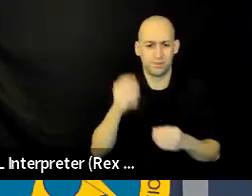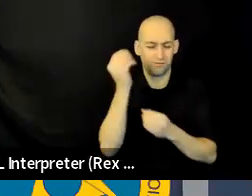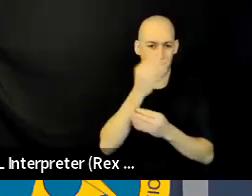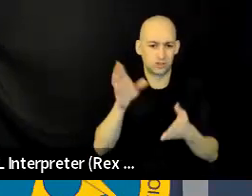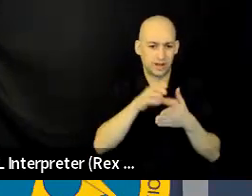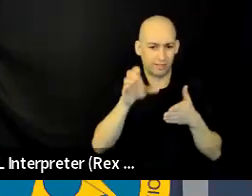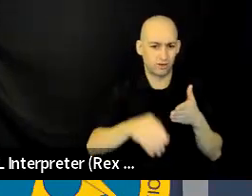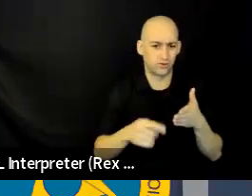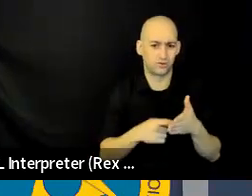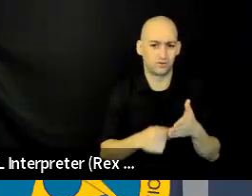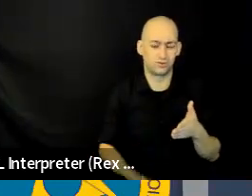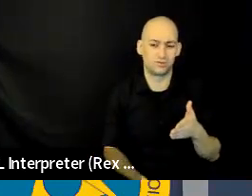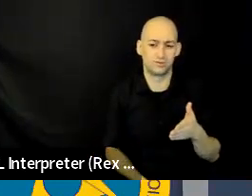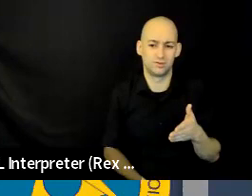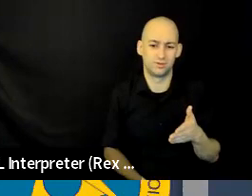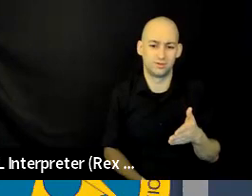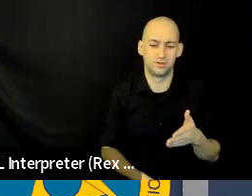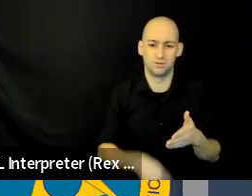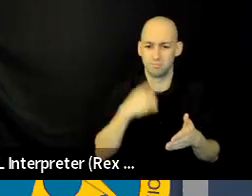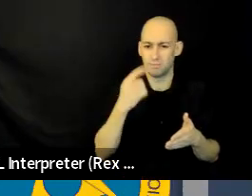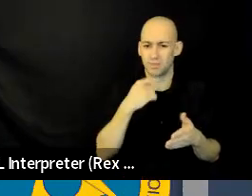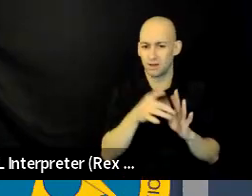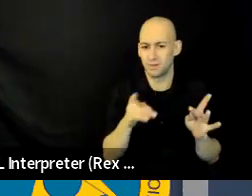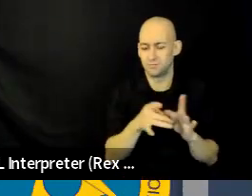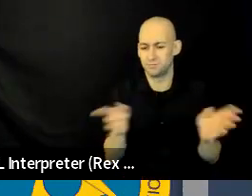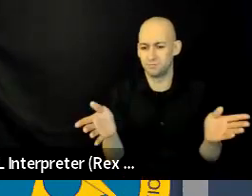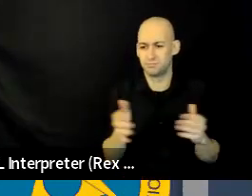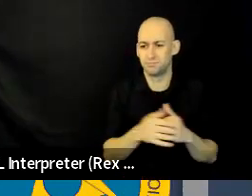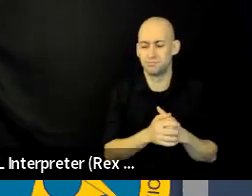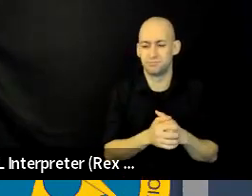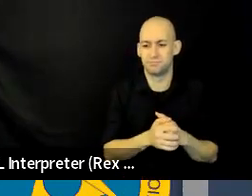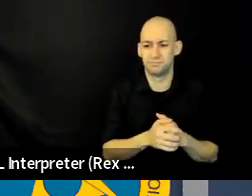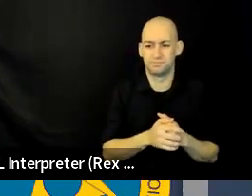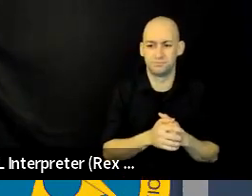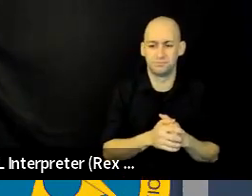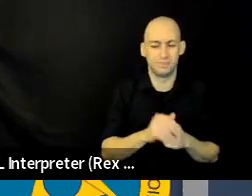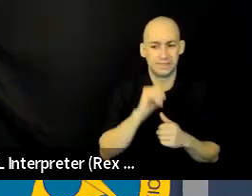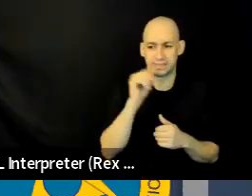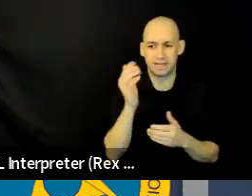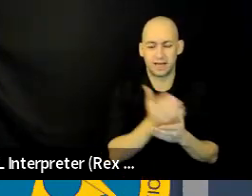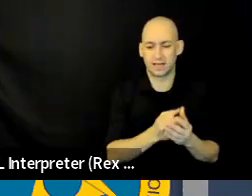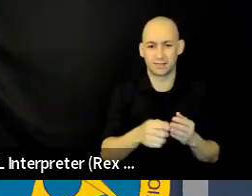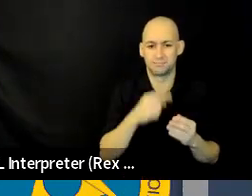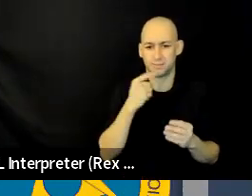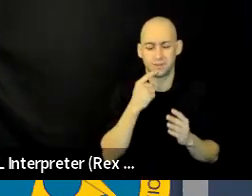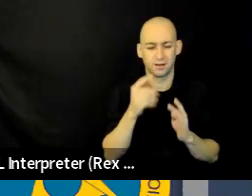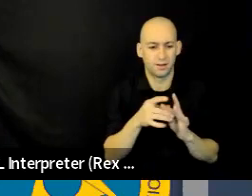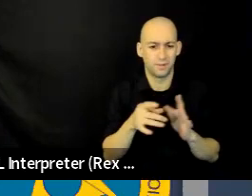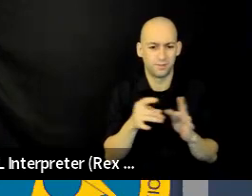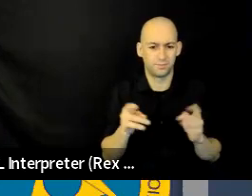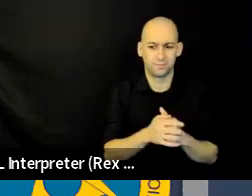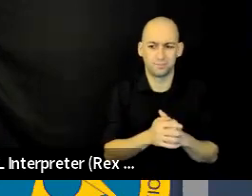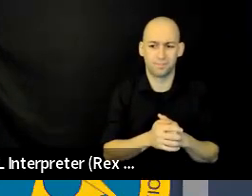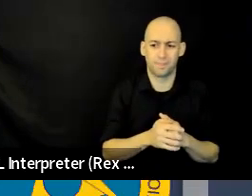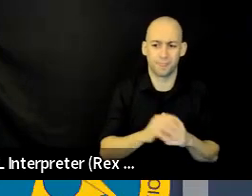calendar? Do we have any public comment? We did not receive any public comment for this item. Okay, thank you. Then we will